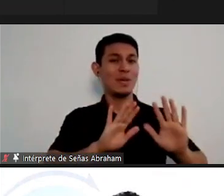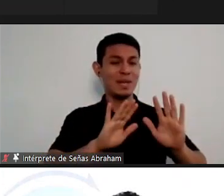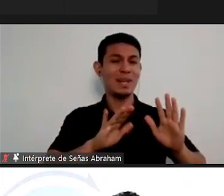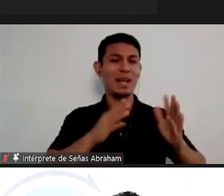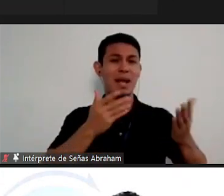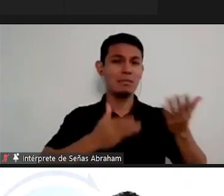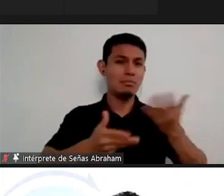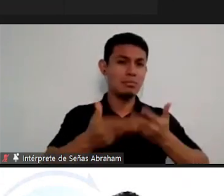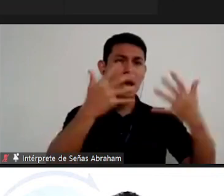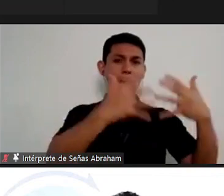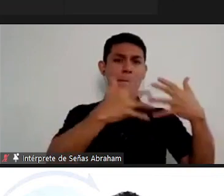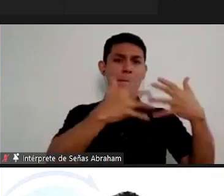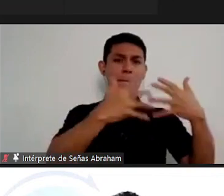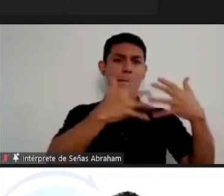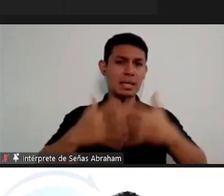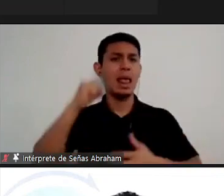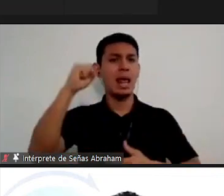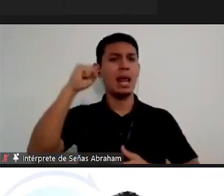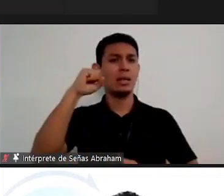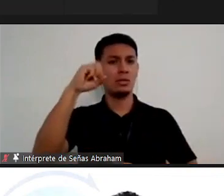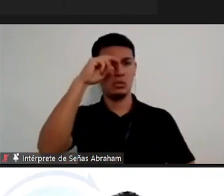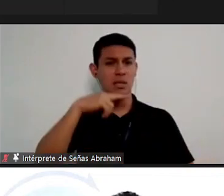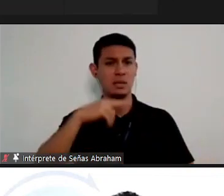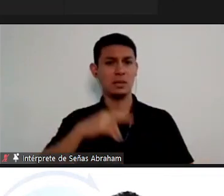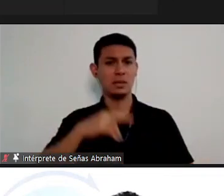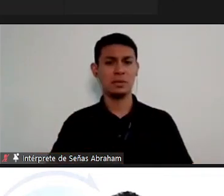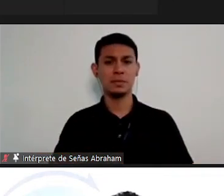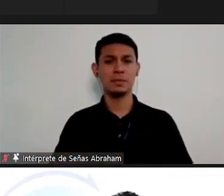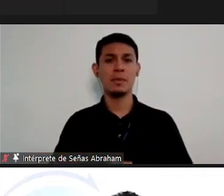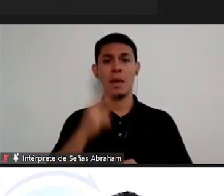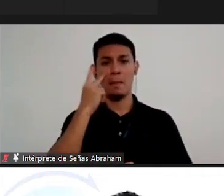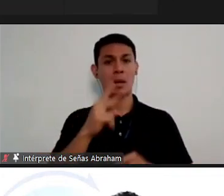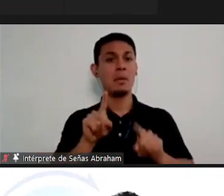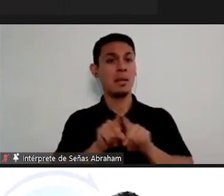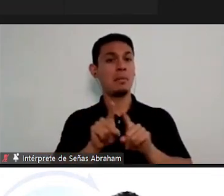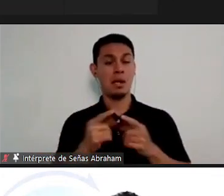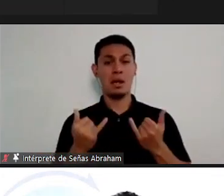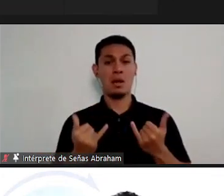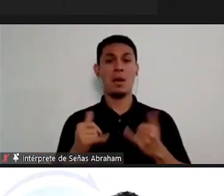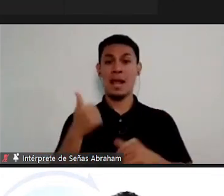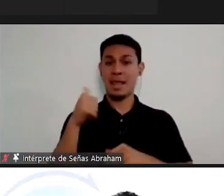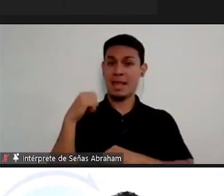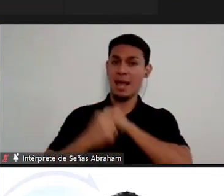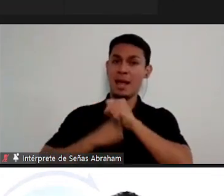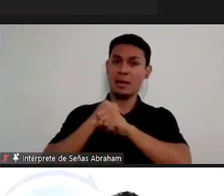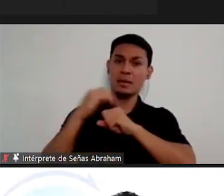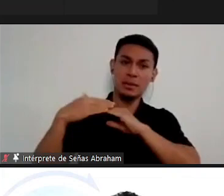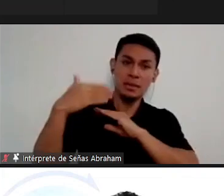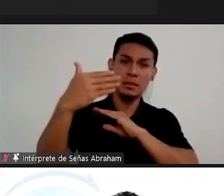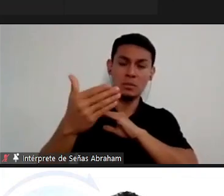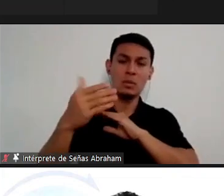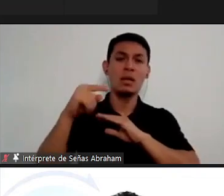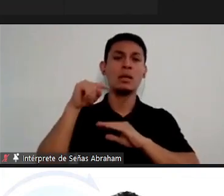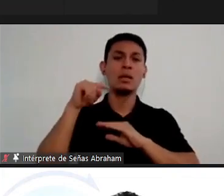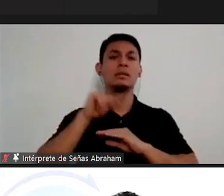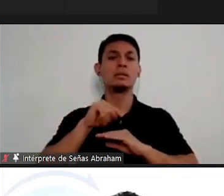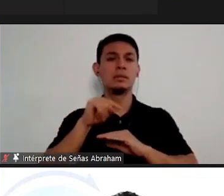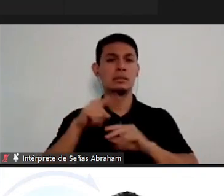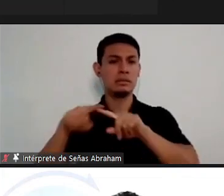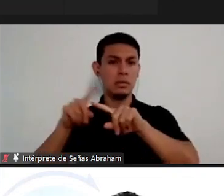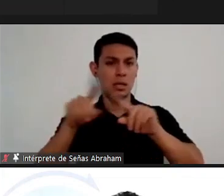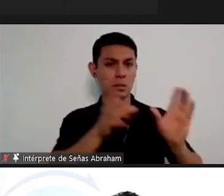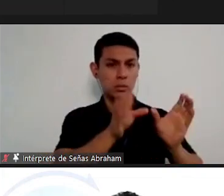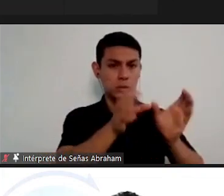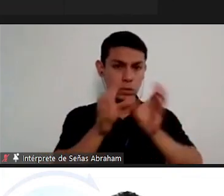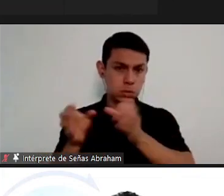the guiding principles of the united nations on a business and human rights we see that after 10 years